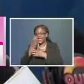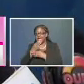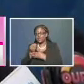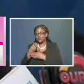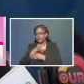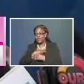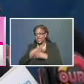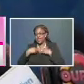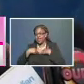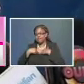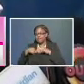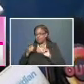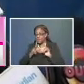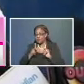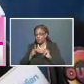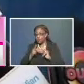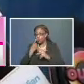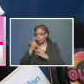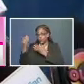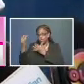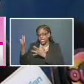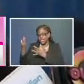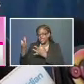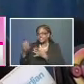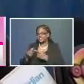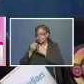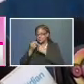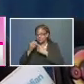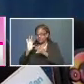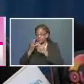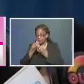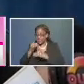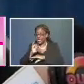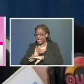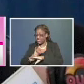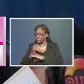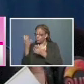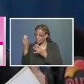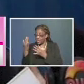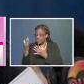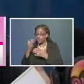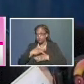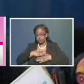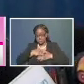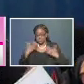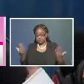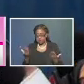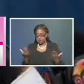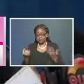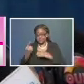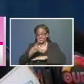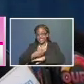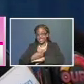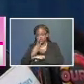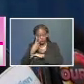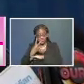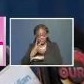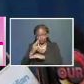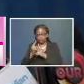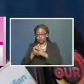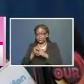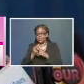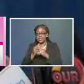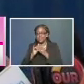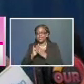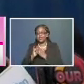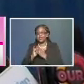people throughout our family islands just waiting for the doses to arrive. We are pleased that they're here today, and you will see very shortly we